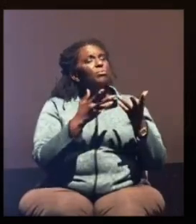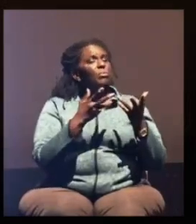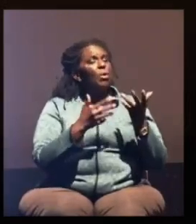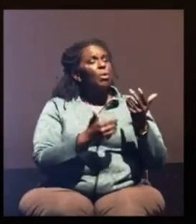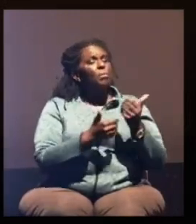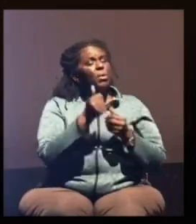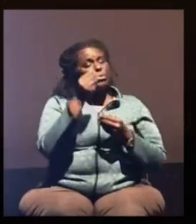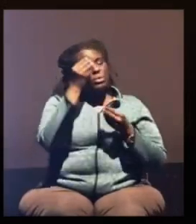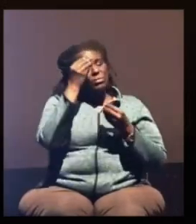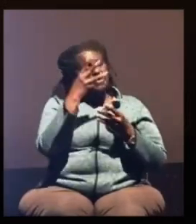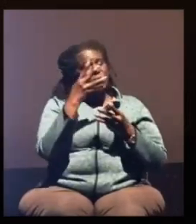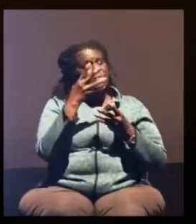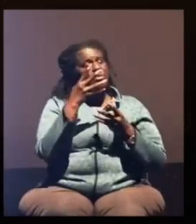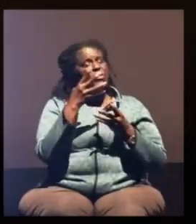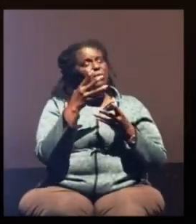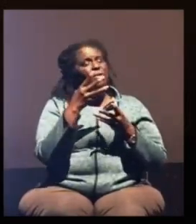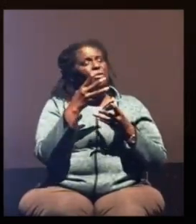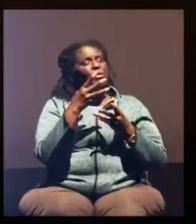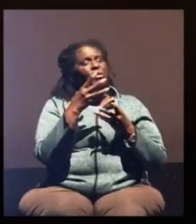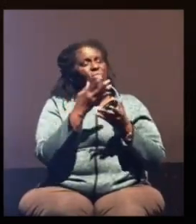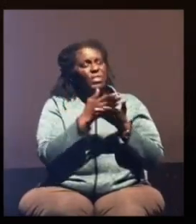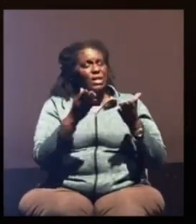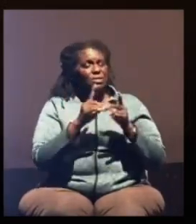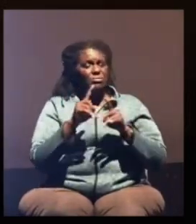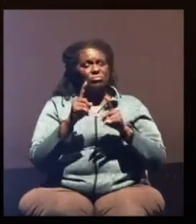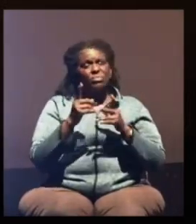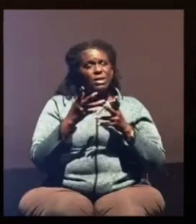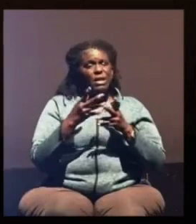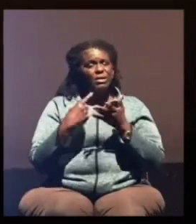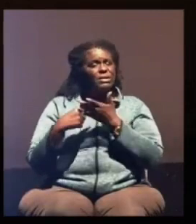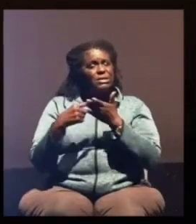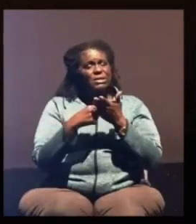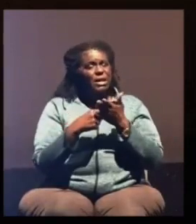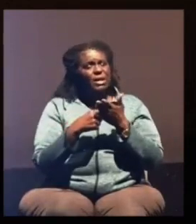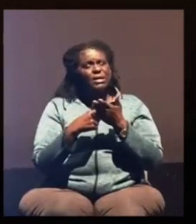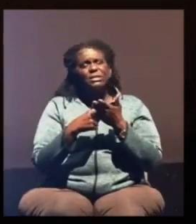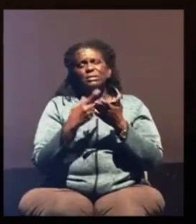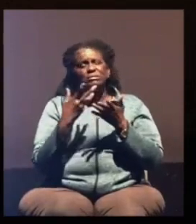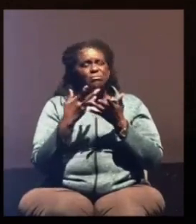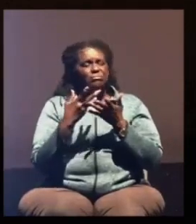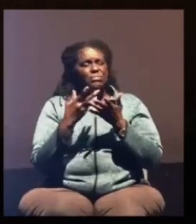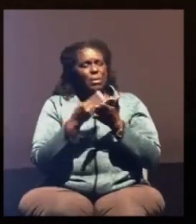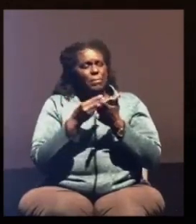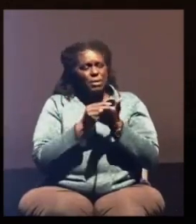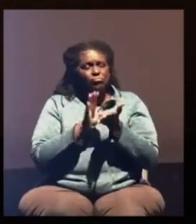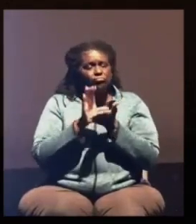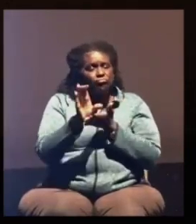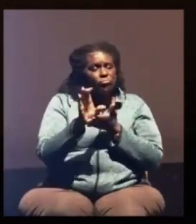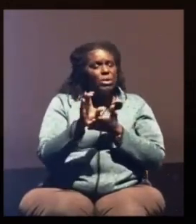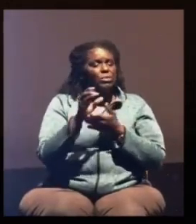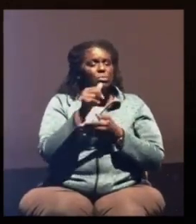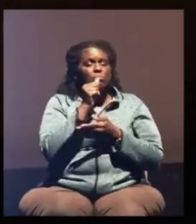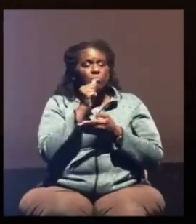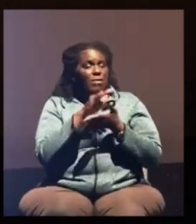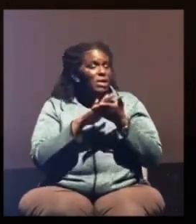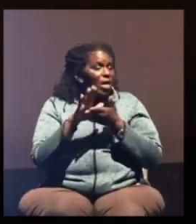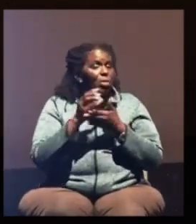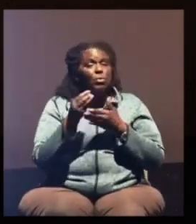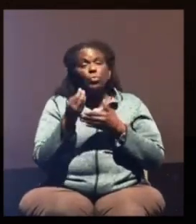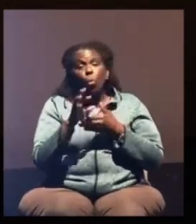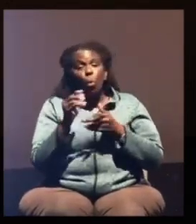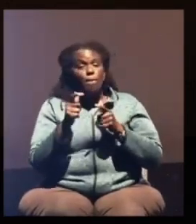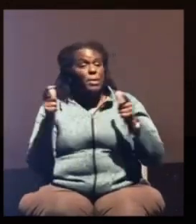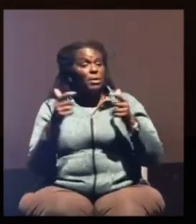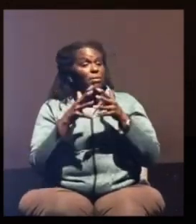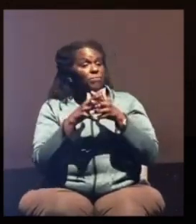selective private colleges, which dominate coverage, or a few big research universities, or some others, you know, big football schools or whatever.